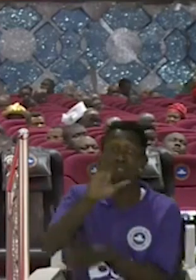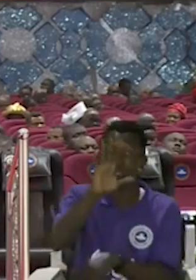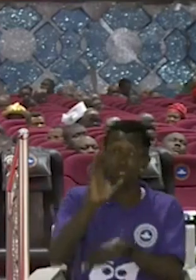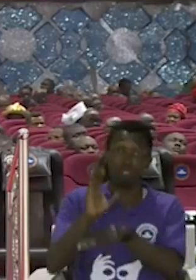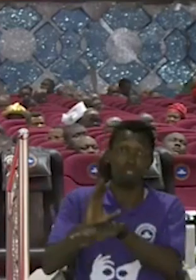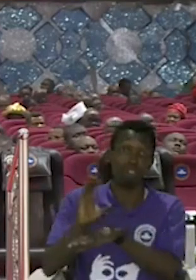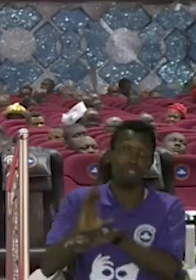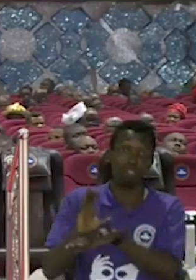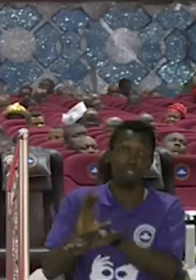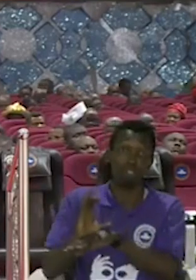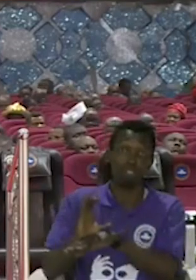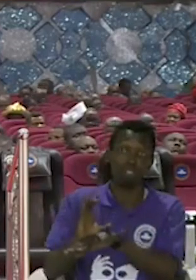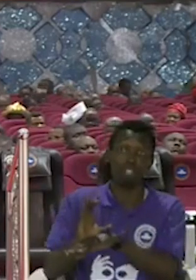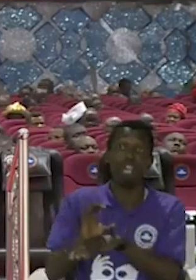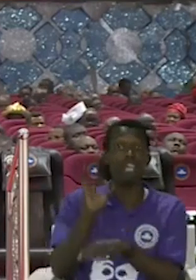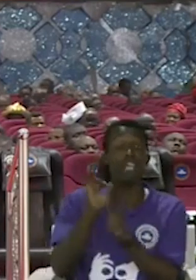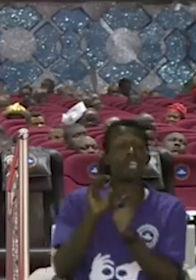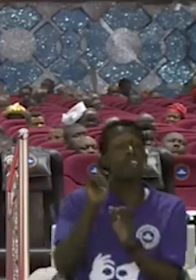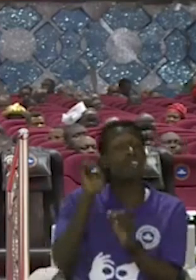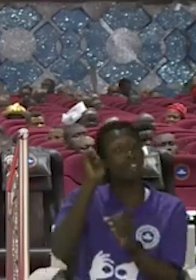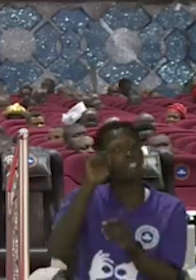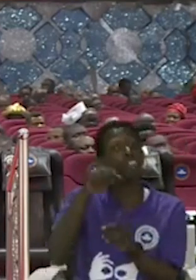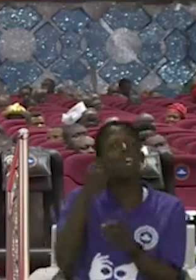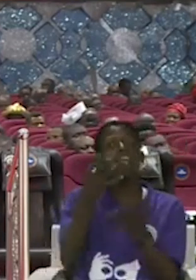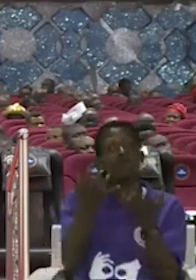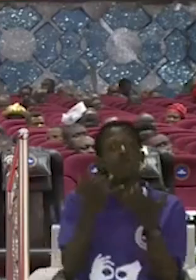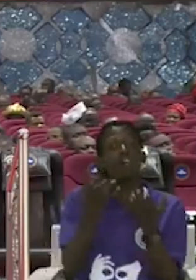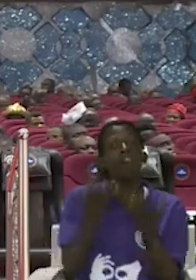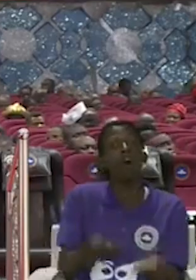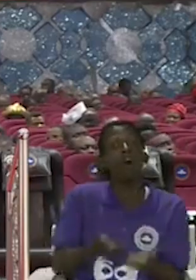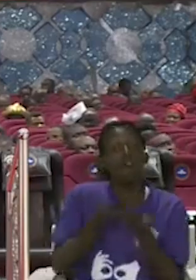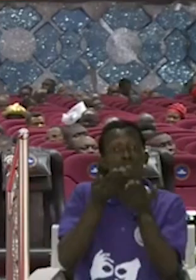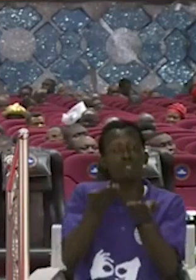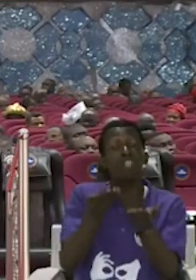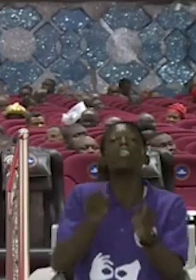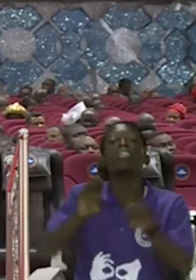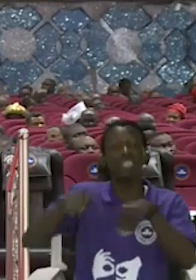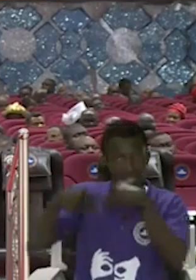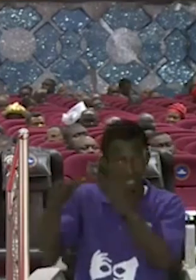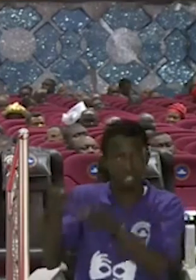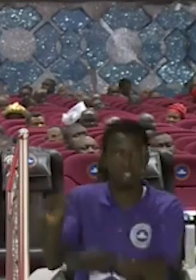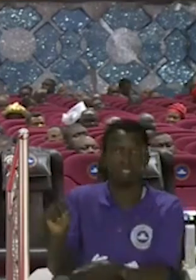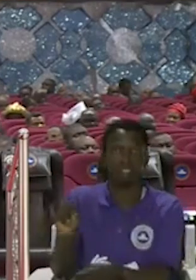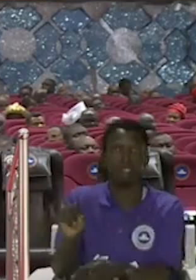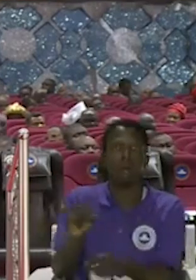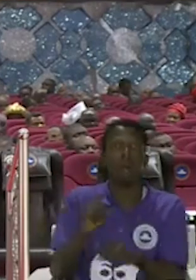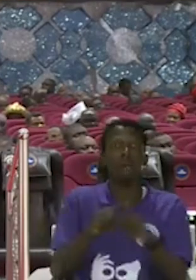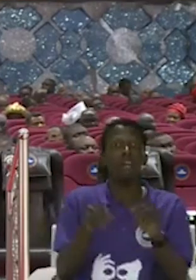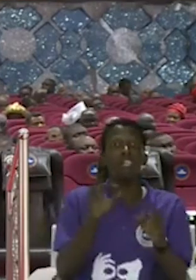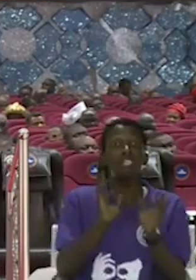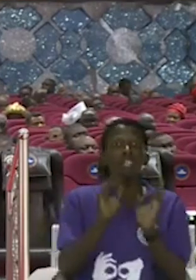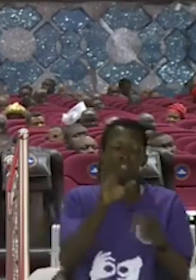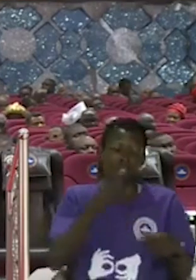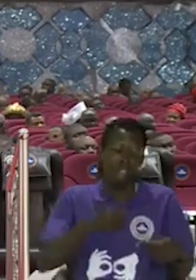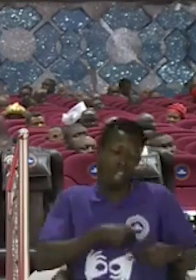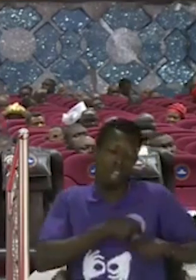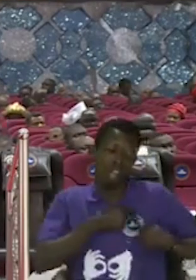If he says all he wants is offering, give him offering. But if your heart tells